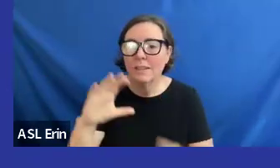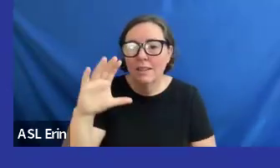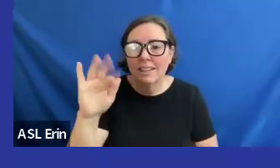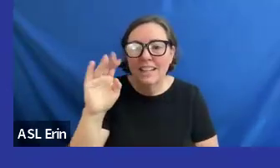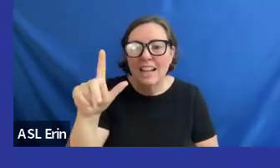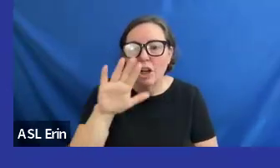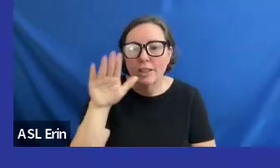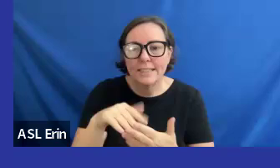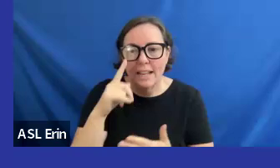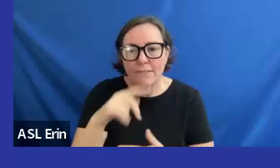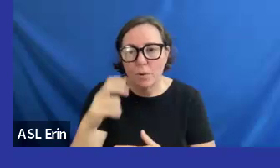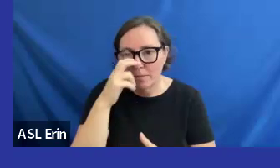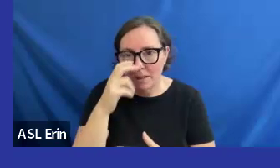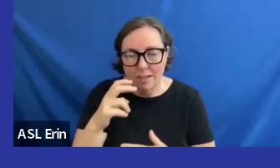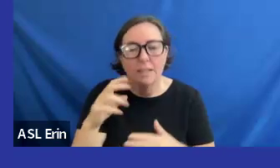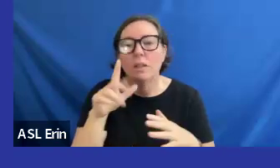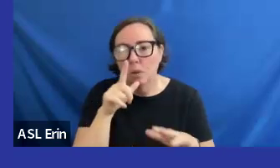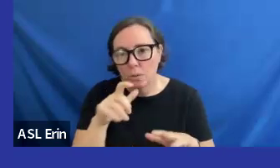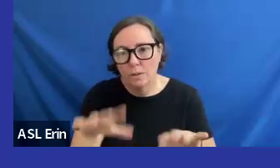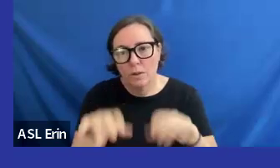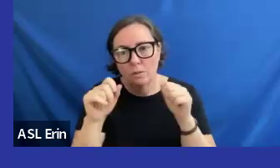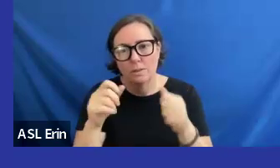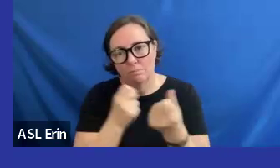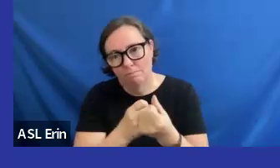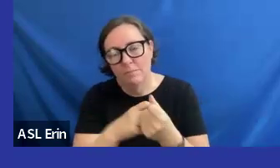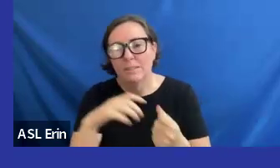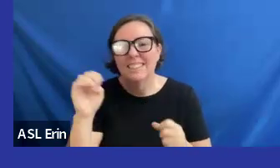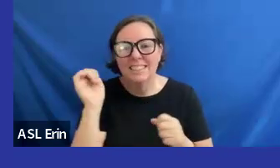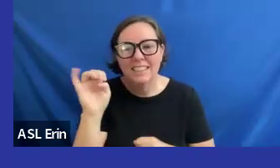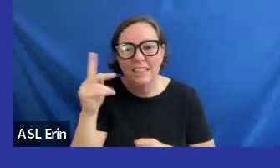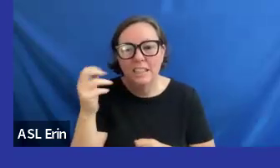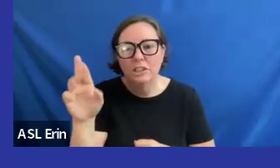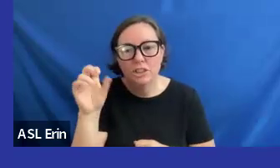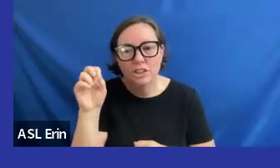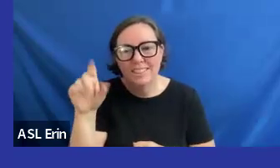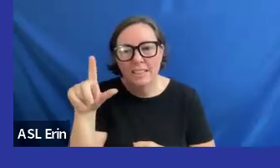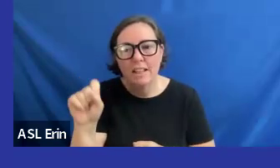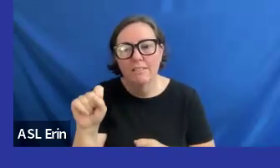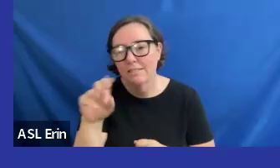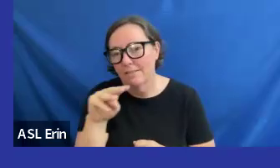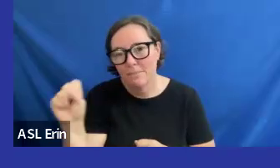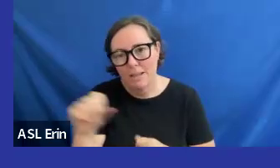Blind and hosted by Easter Seals, Massachusetts.